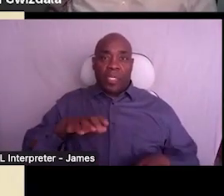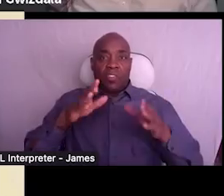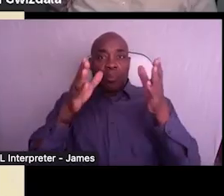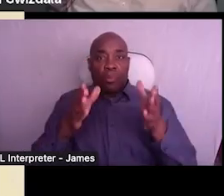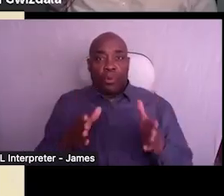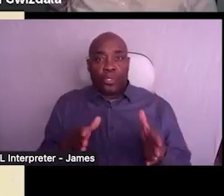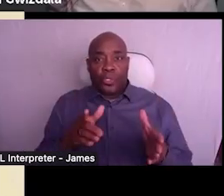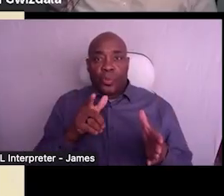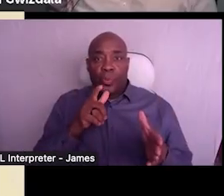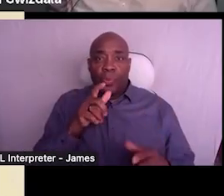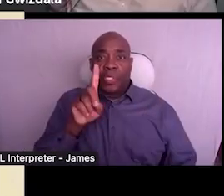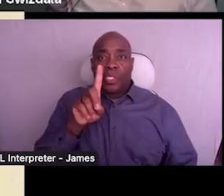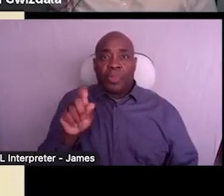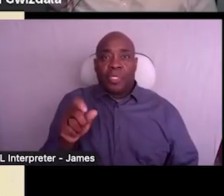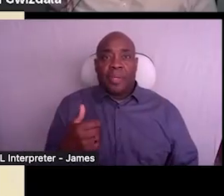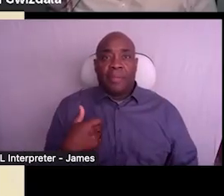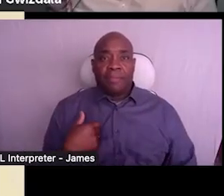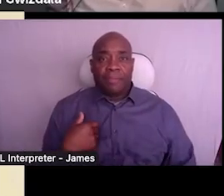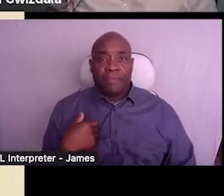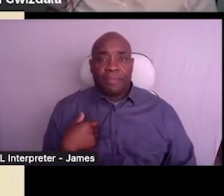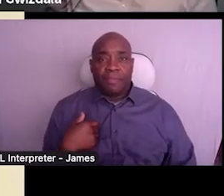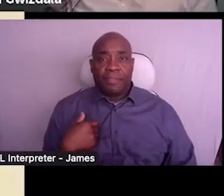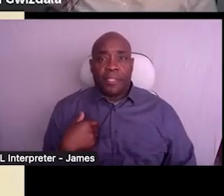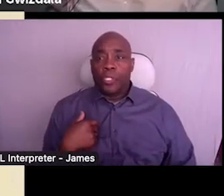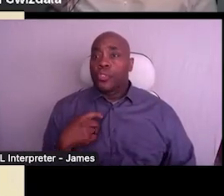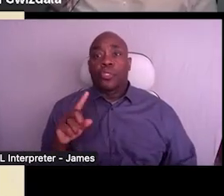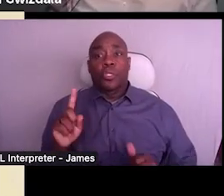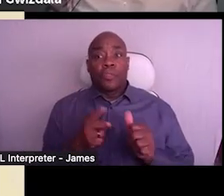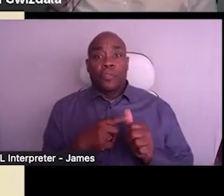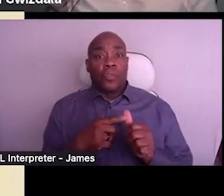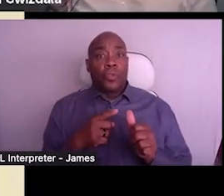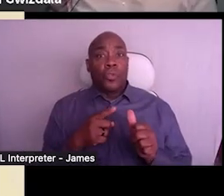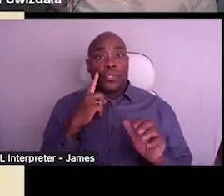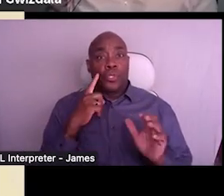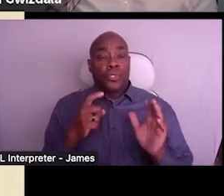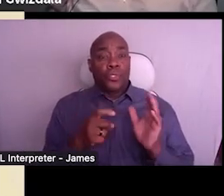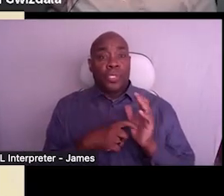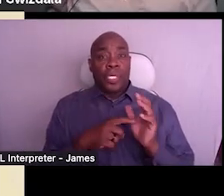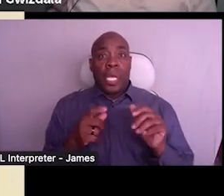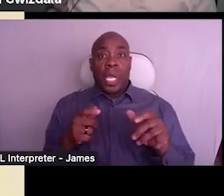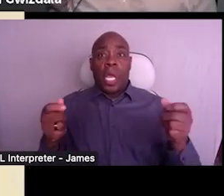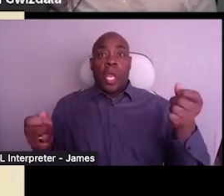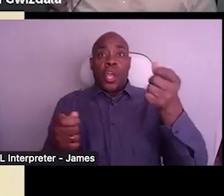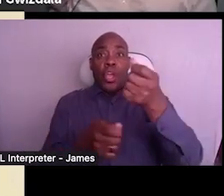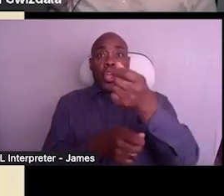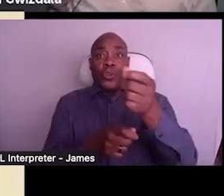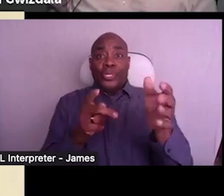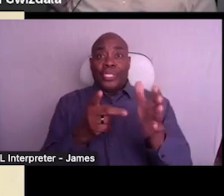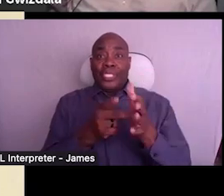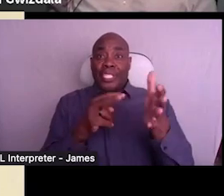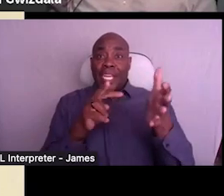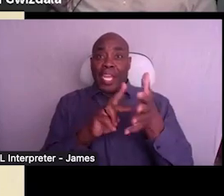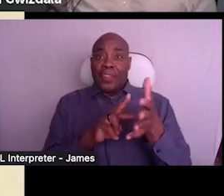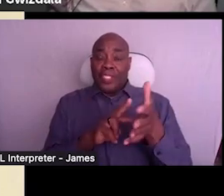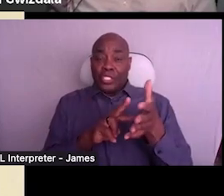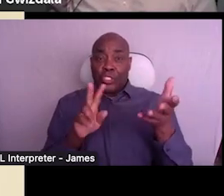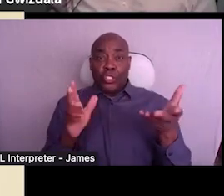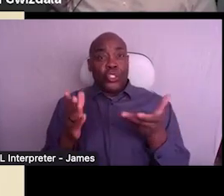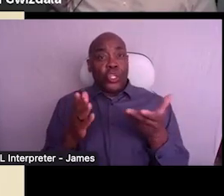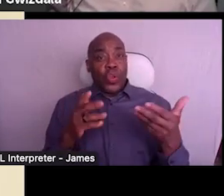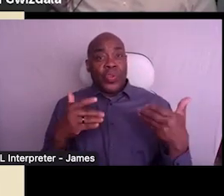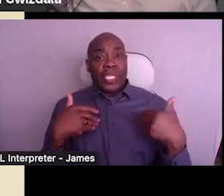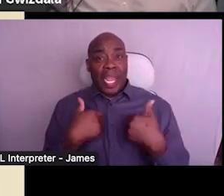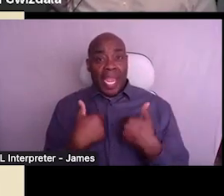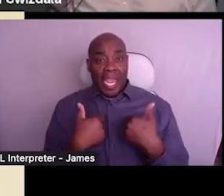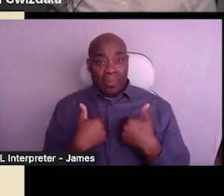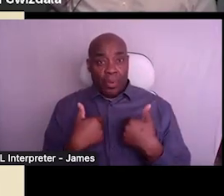disability. So the first thing to see is that under the definition, a service animal is